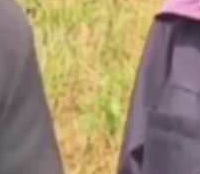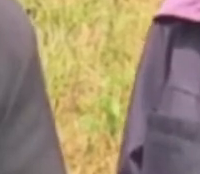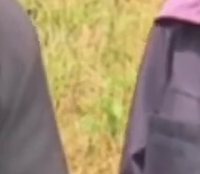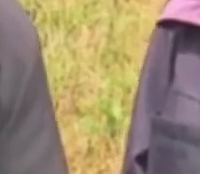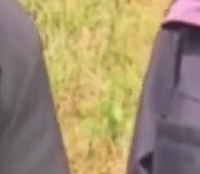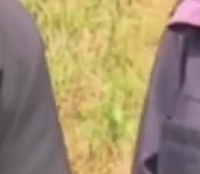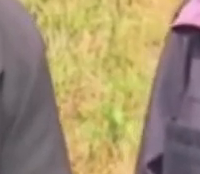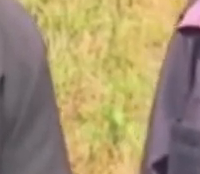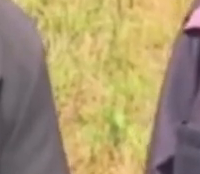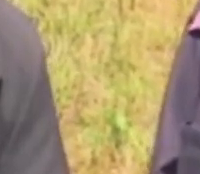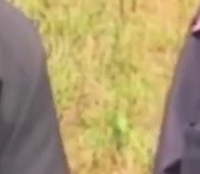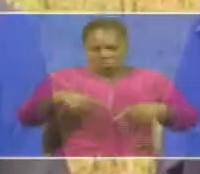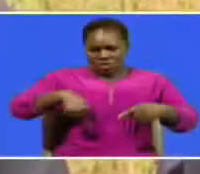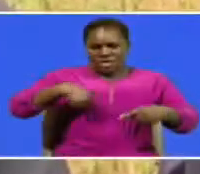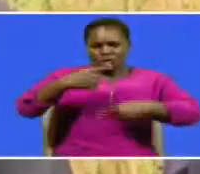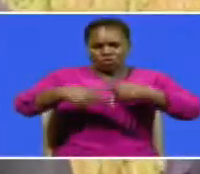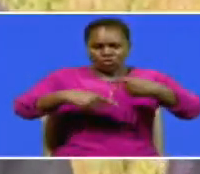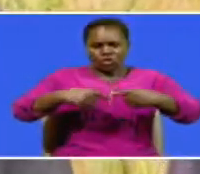Tunaendelea na ujenzi.